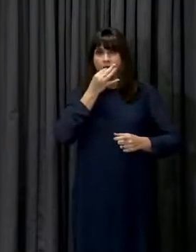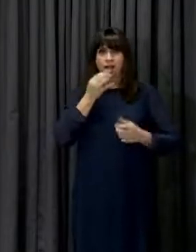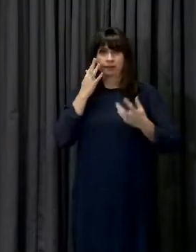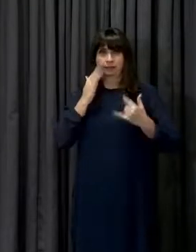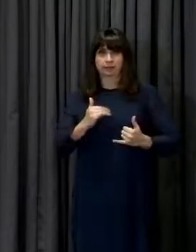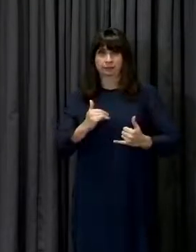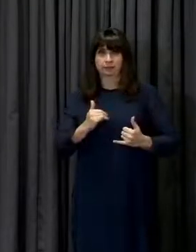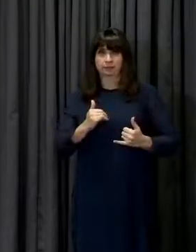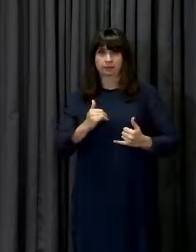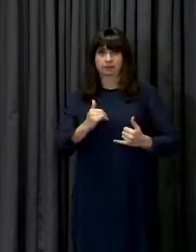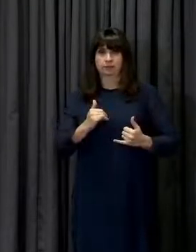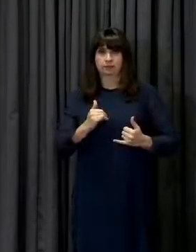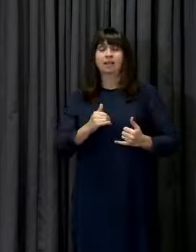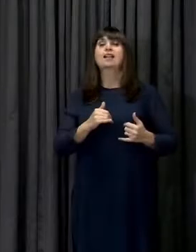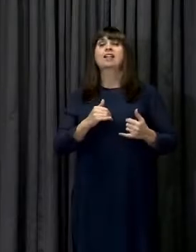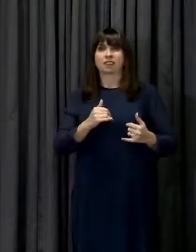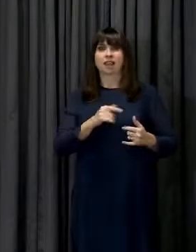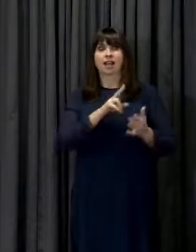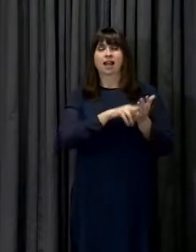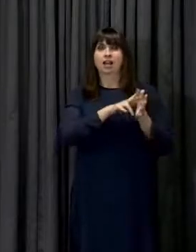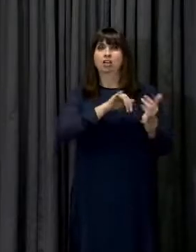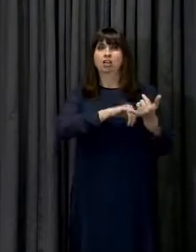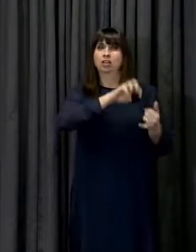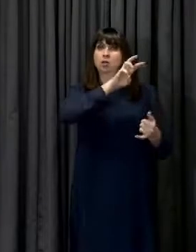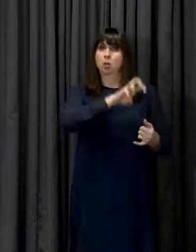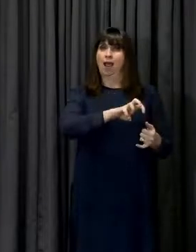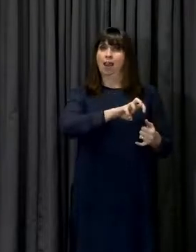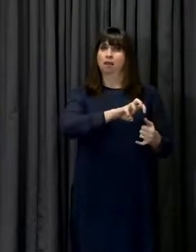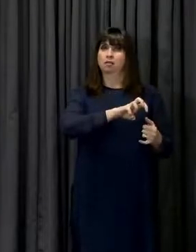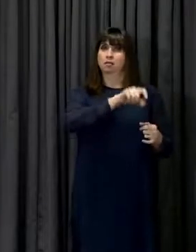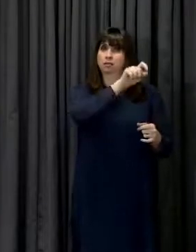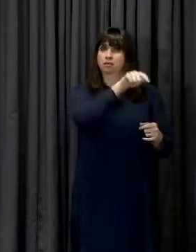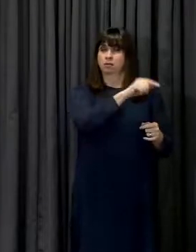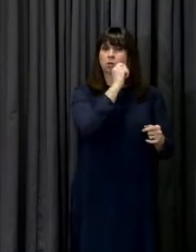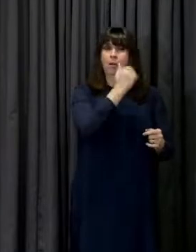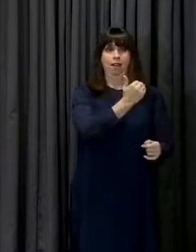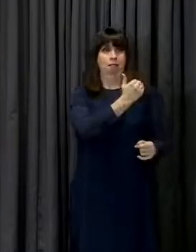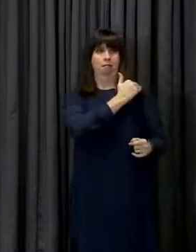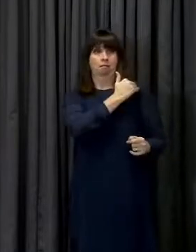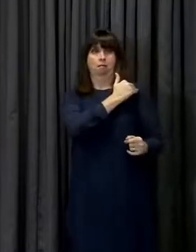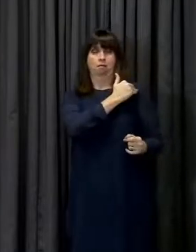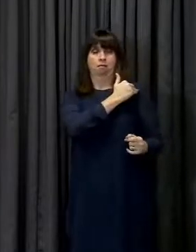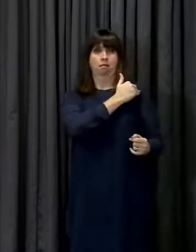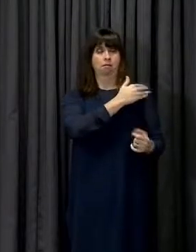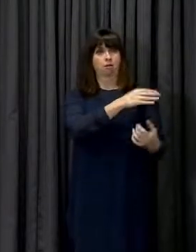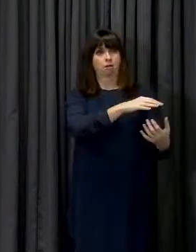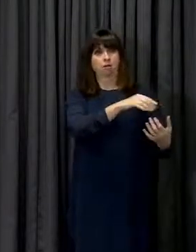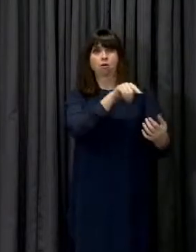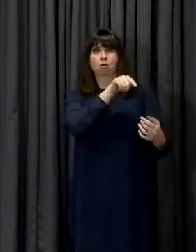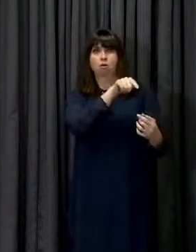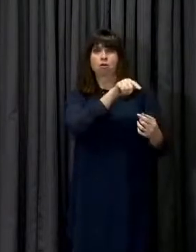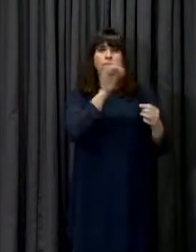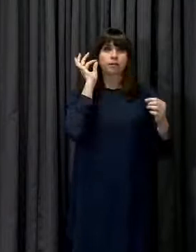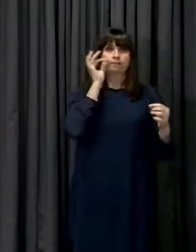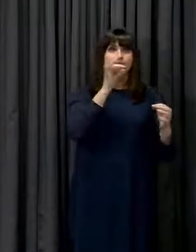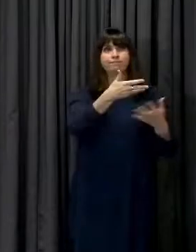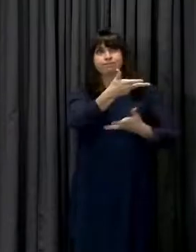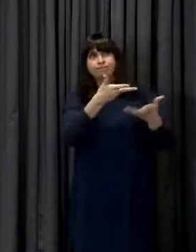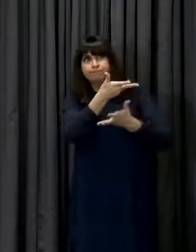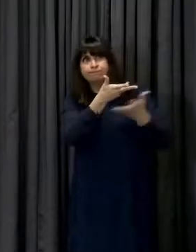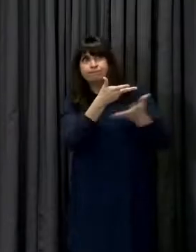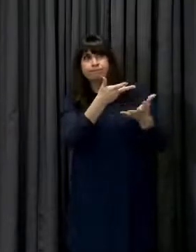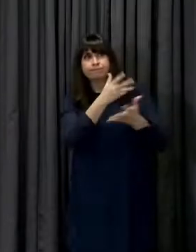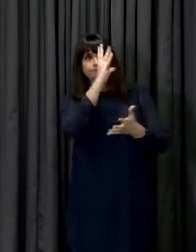follow any instructions from NHS Wales, test, trace, protect, the contact tracing teams if we're told to